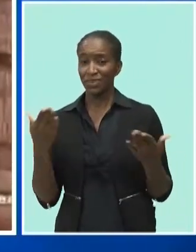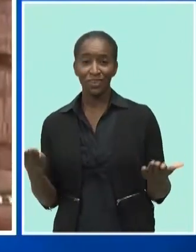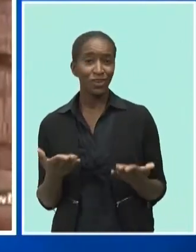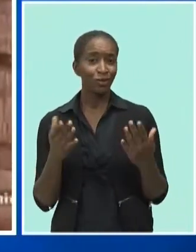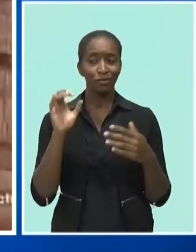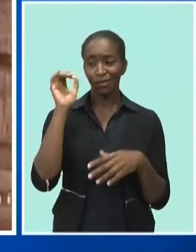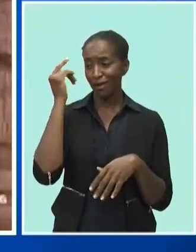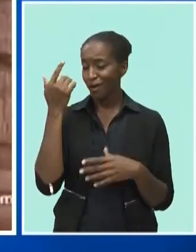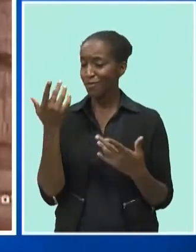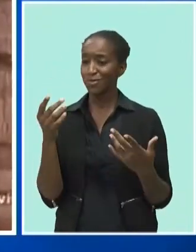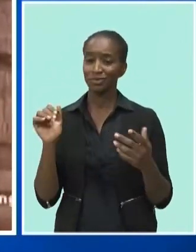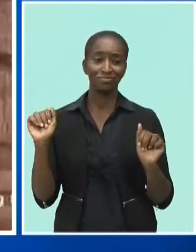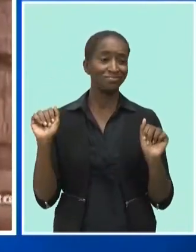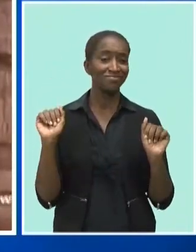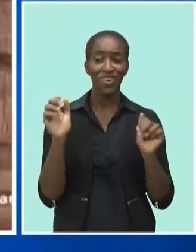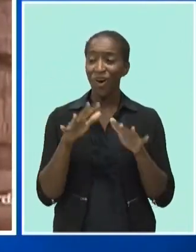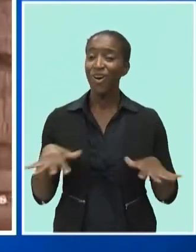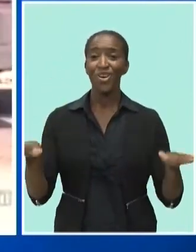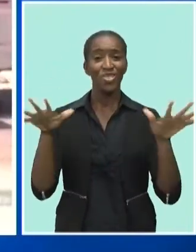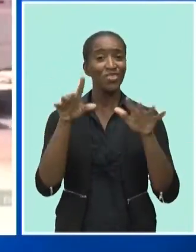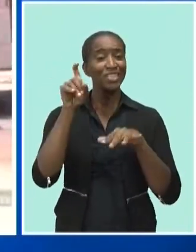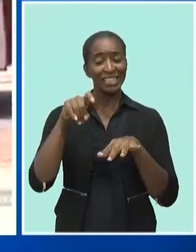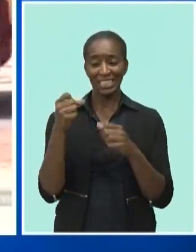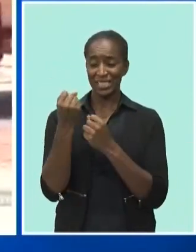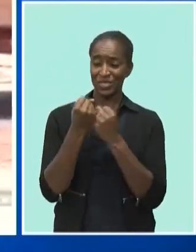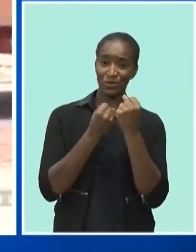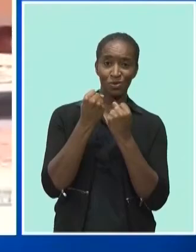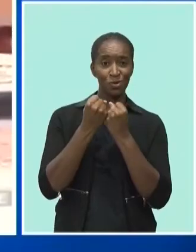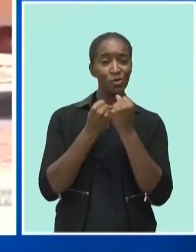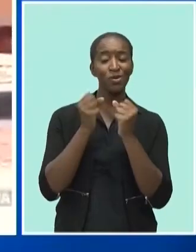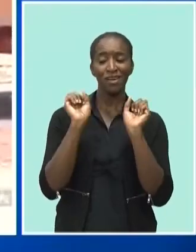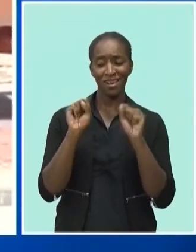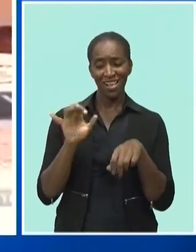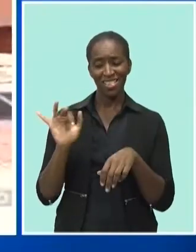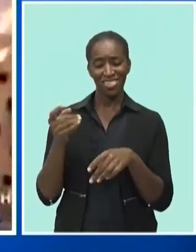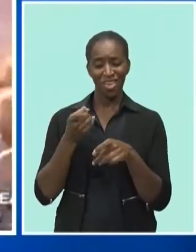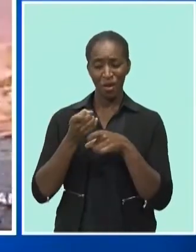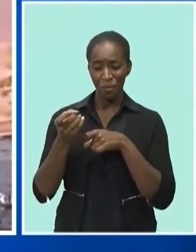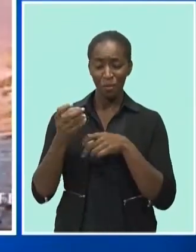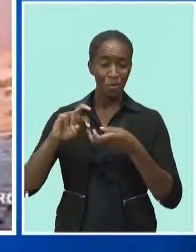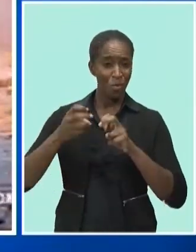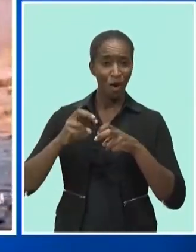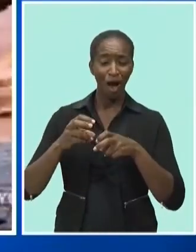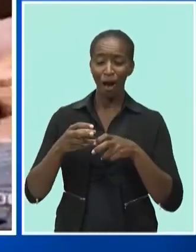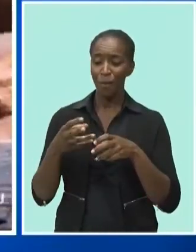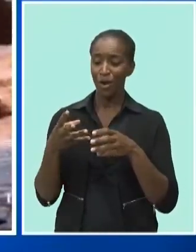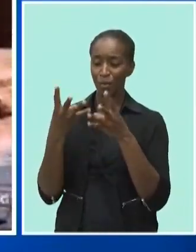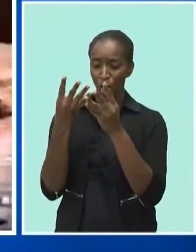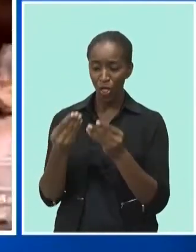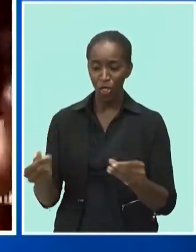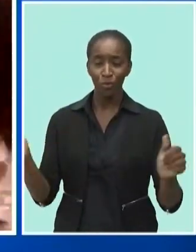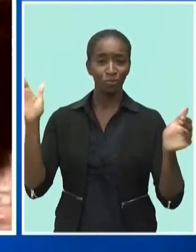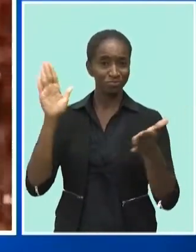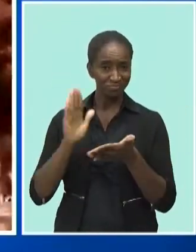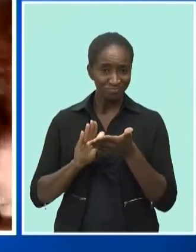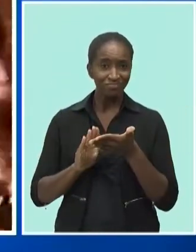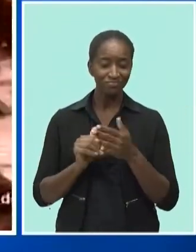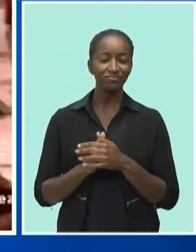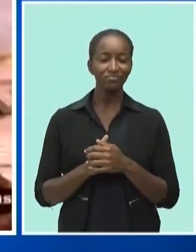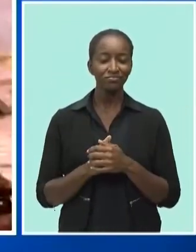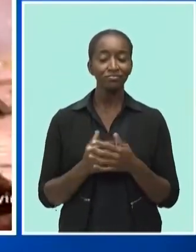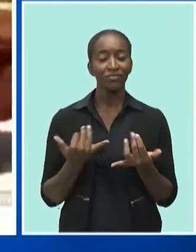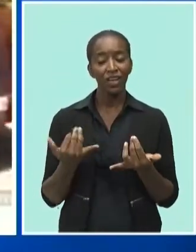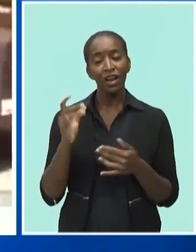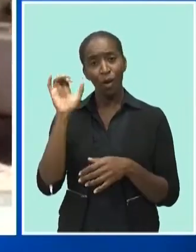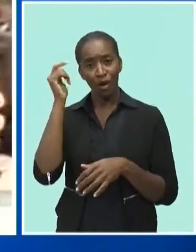problem will not go away by itself. And while works have begun to start the cleanup process for the recent wave of